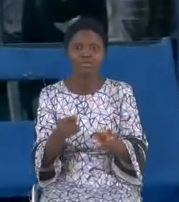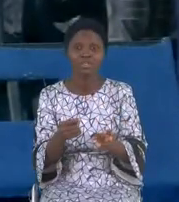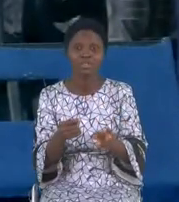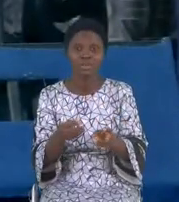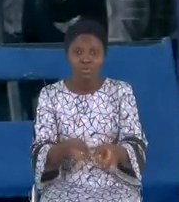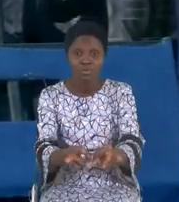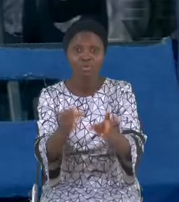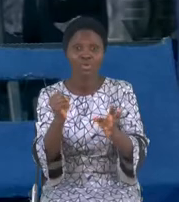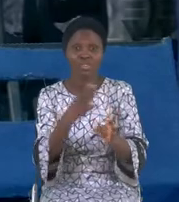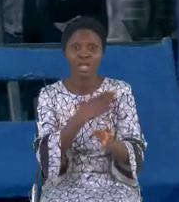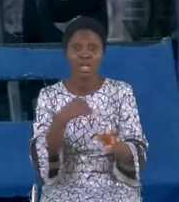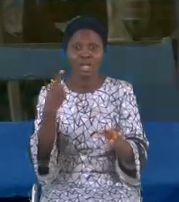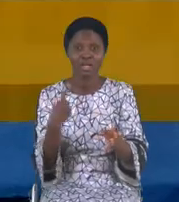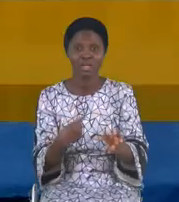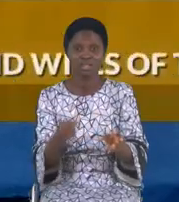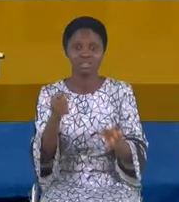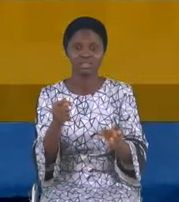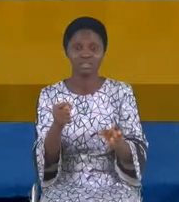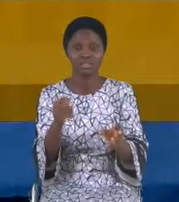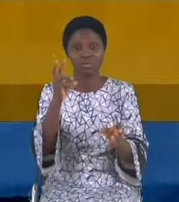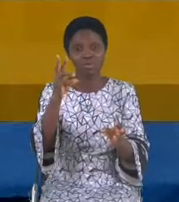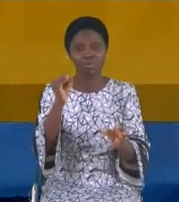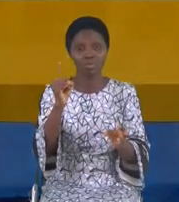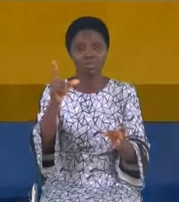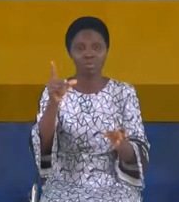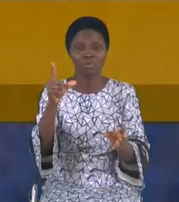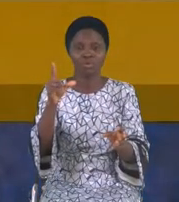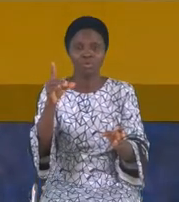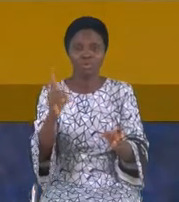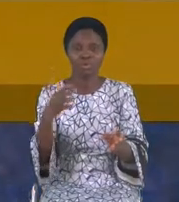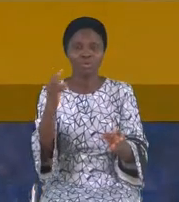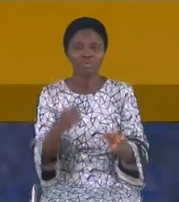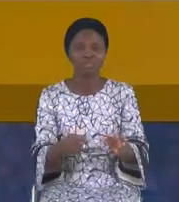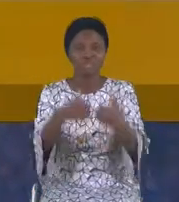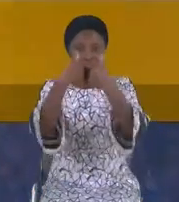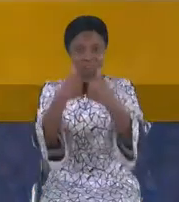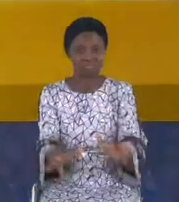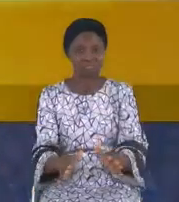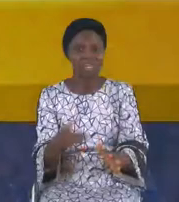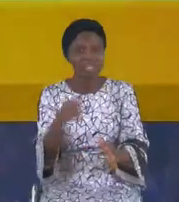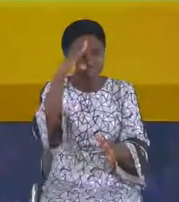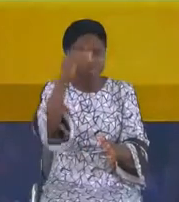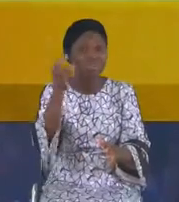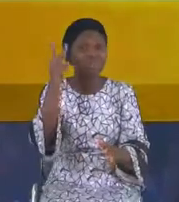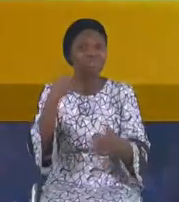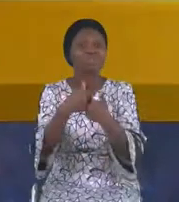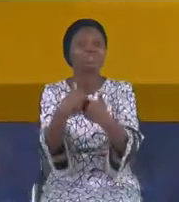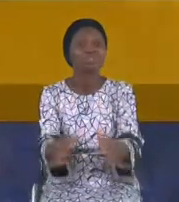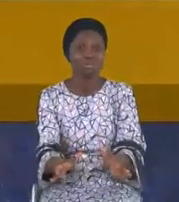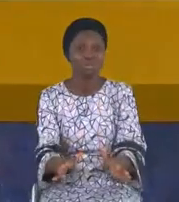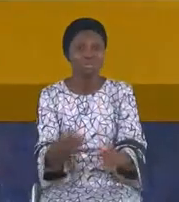the wiles of the lost the man was lost it was lost from his own